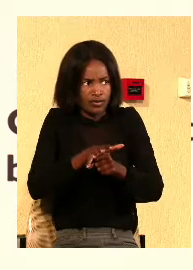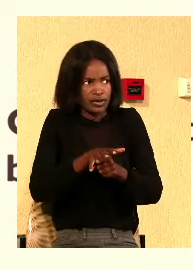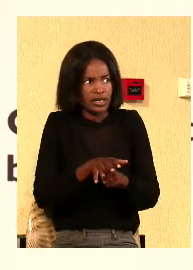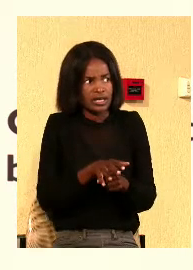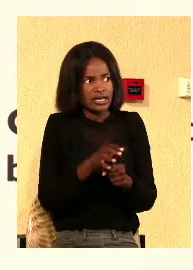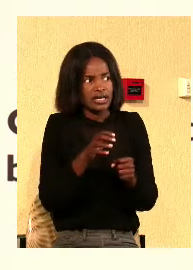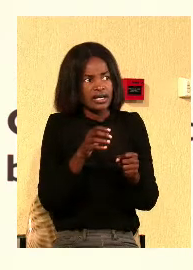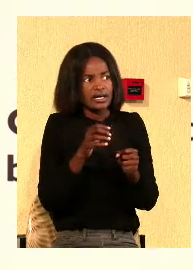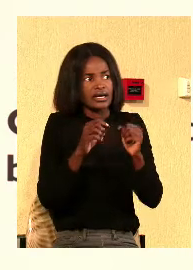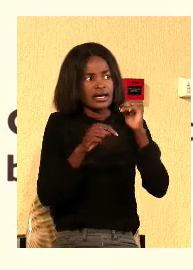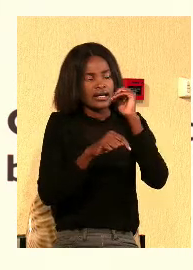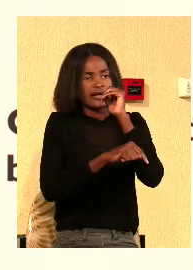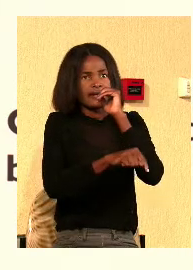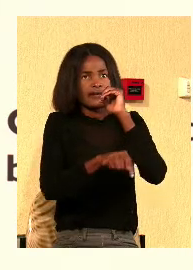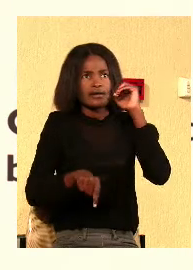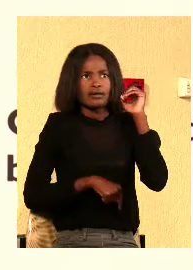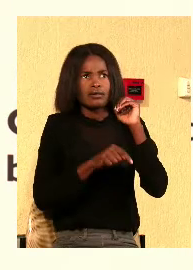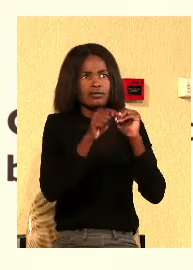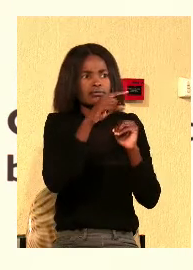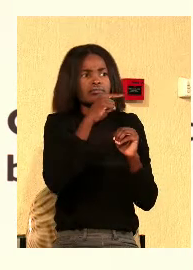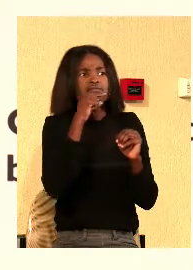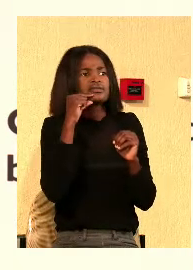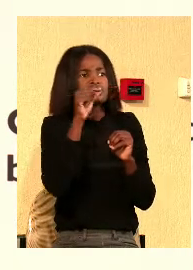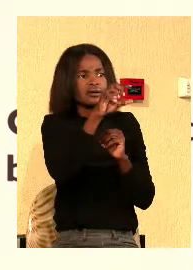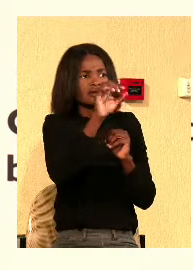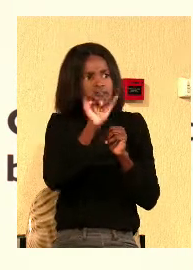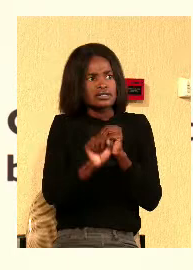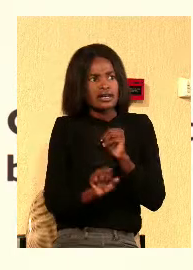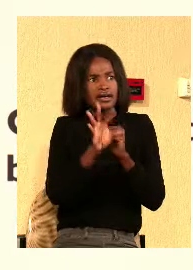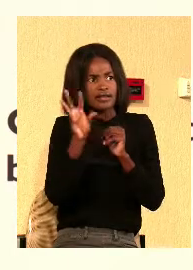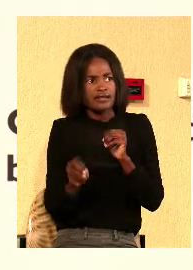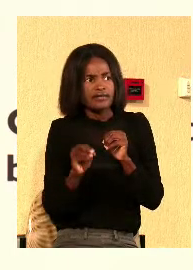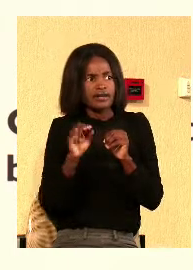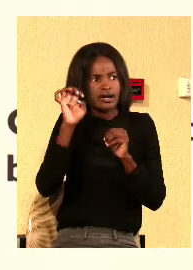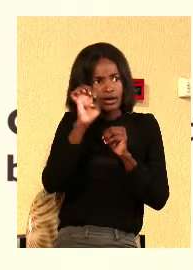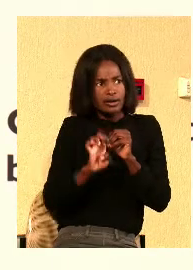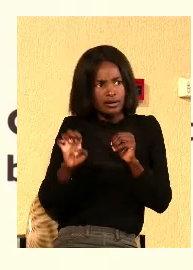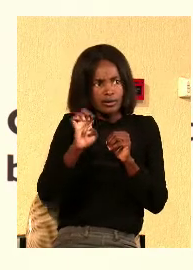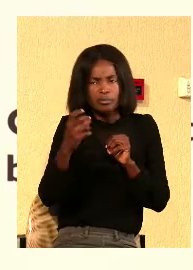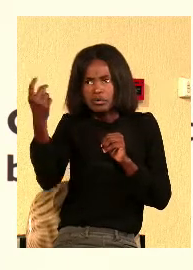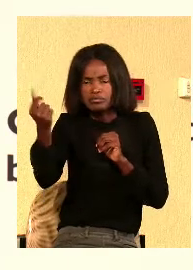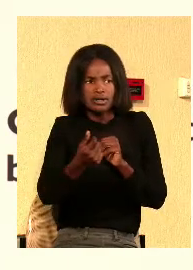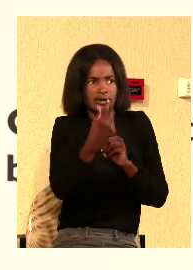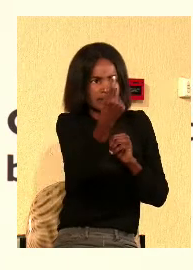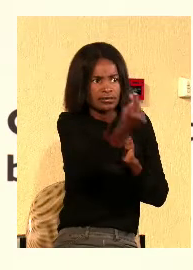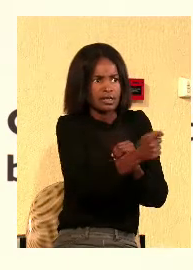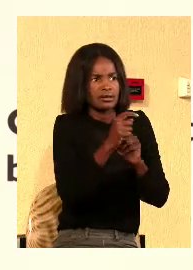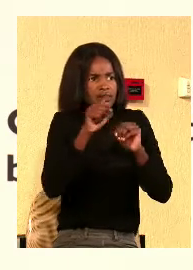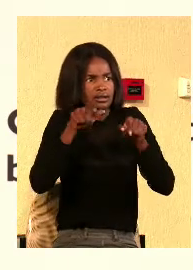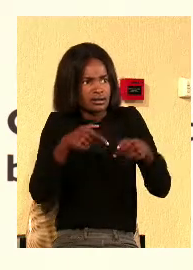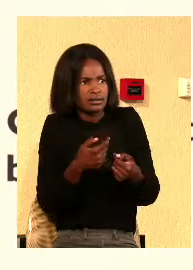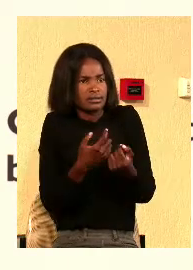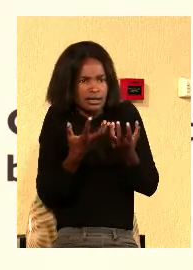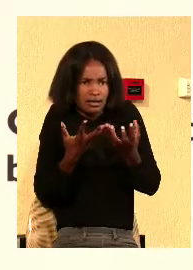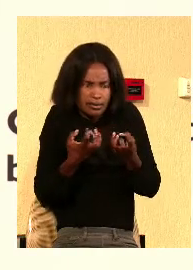from identified suppliers in South Africa, in Europe. So we have